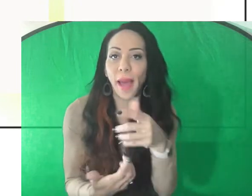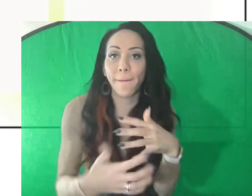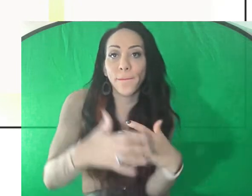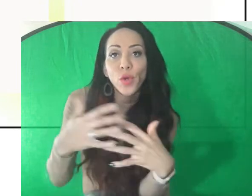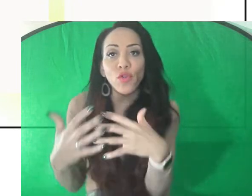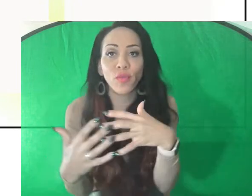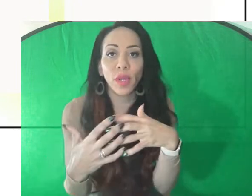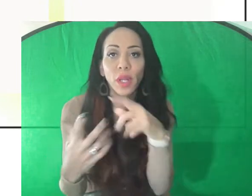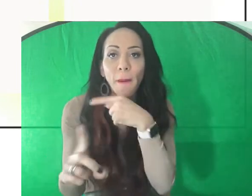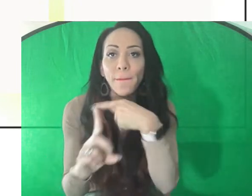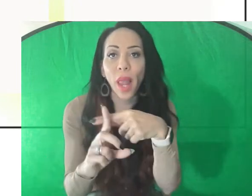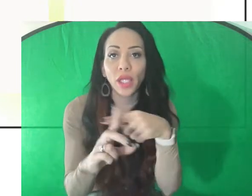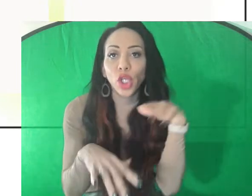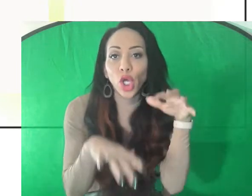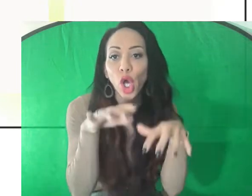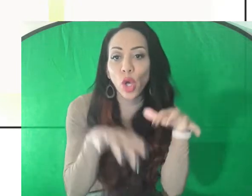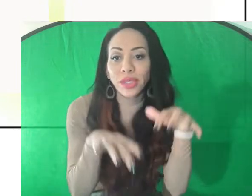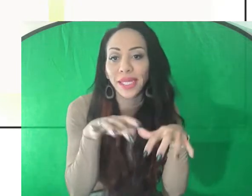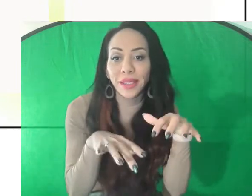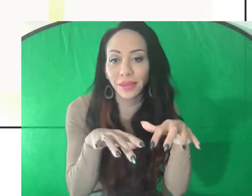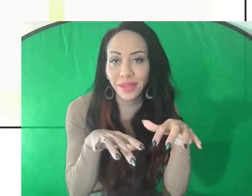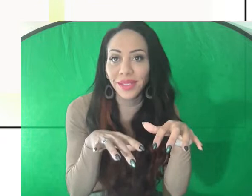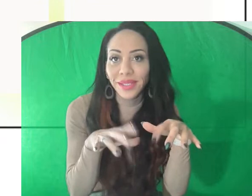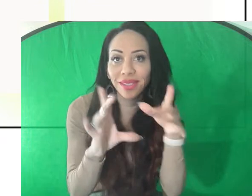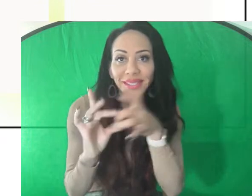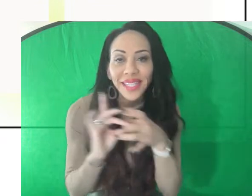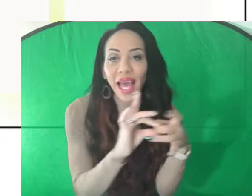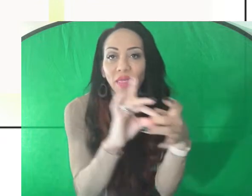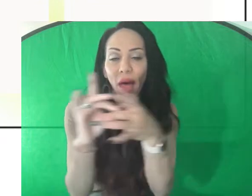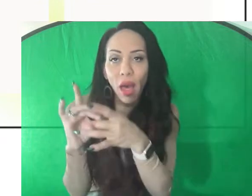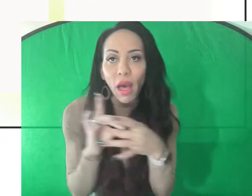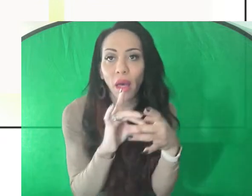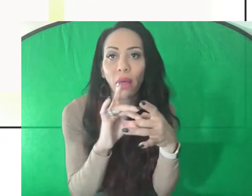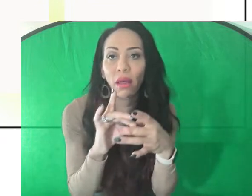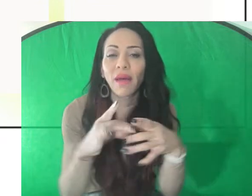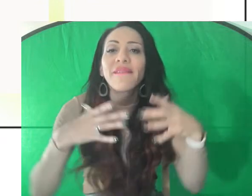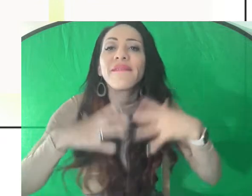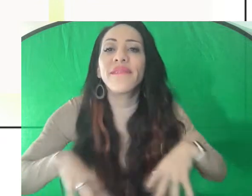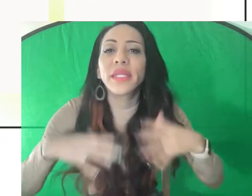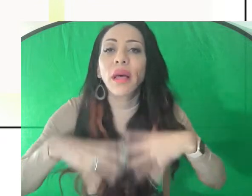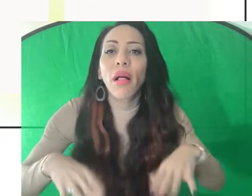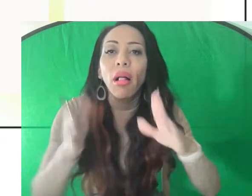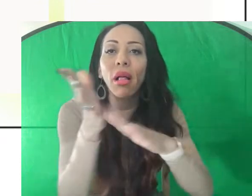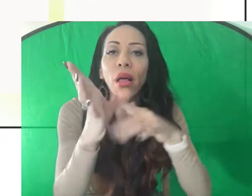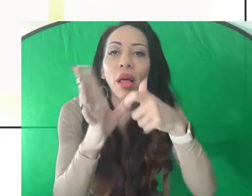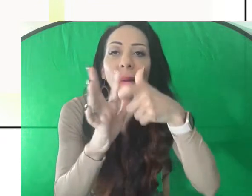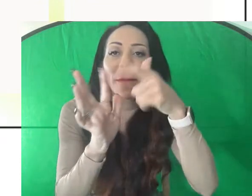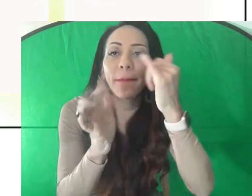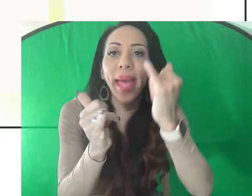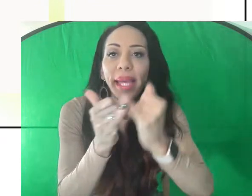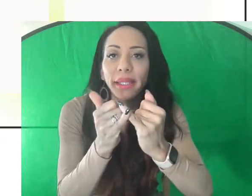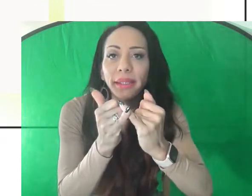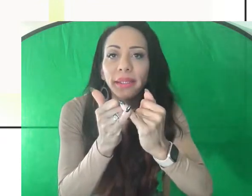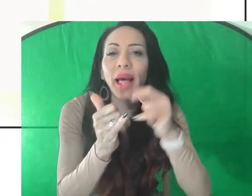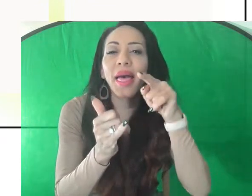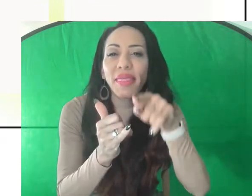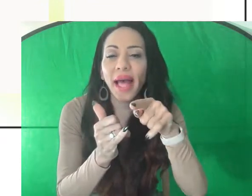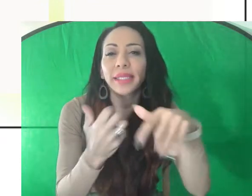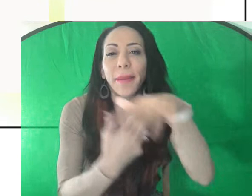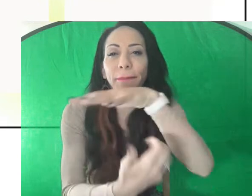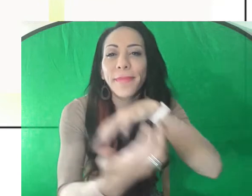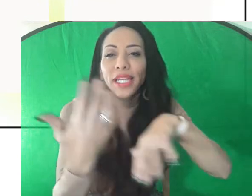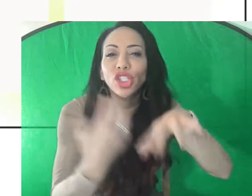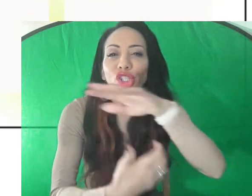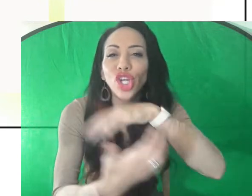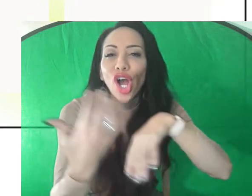coding together, or movement, coding and physical makes as well together, it really provides an enriching mix for students